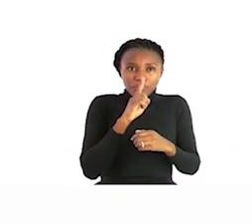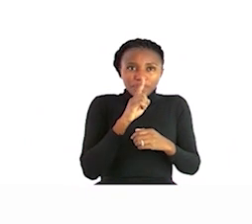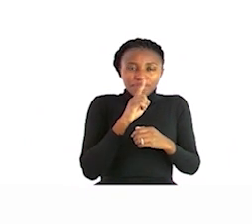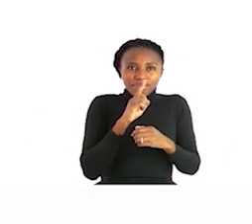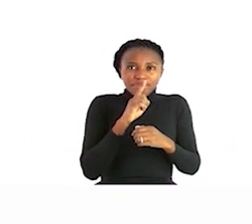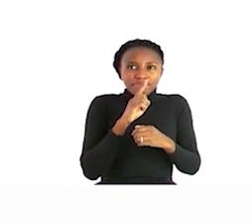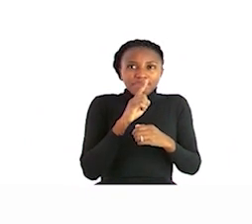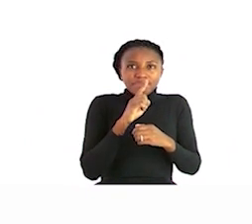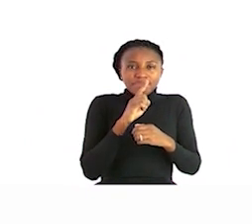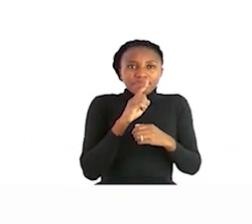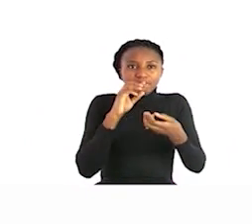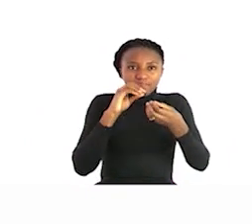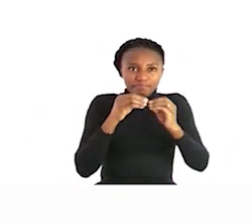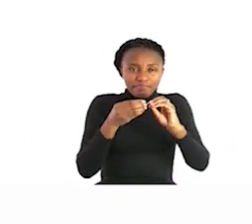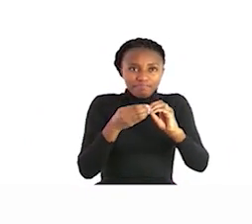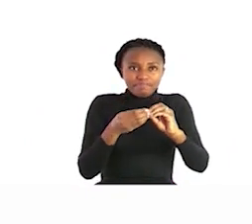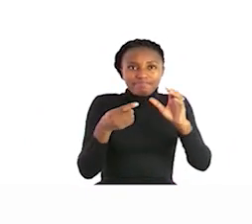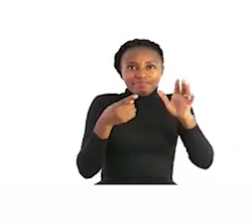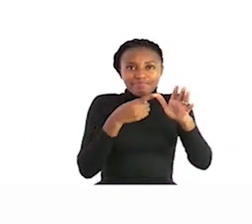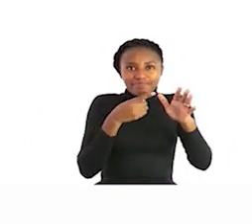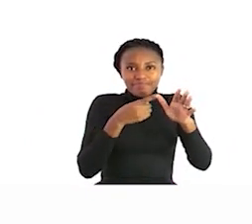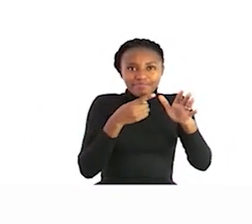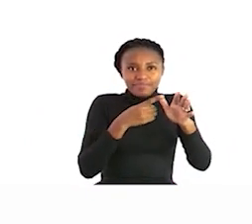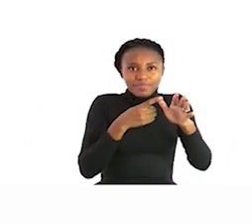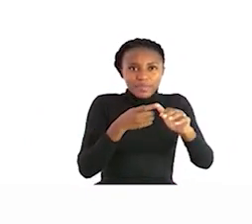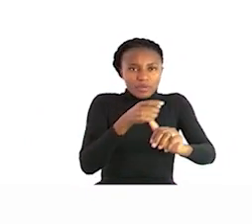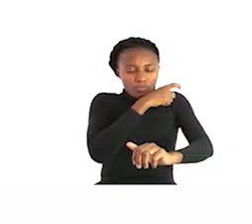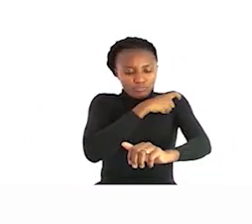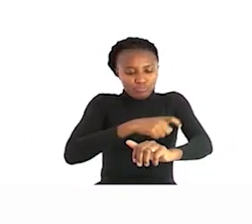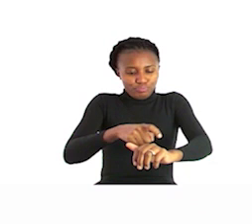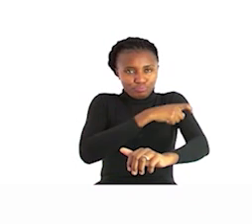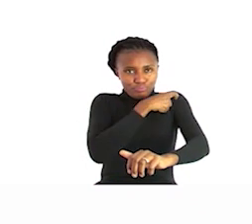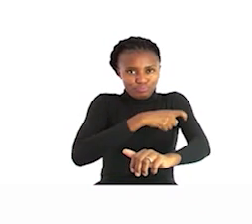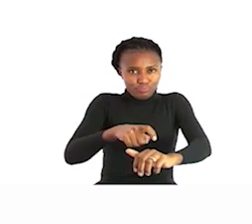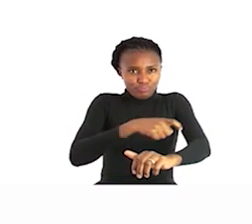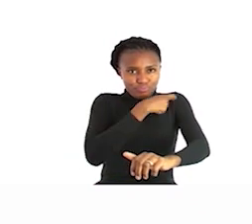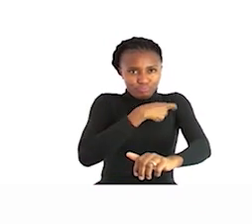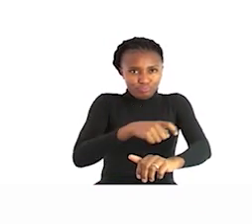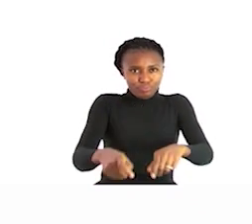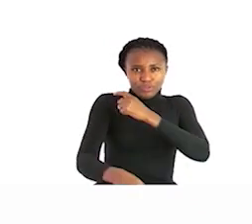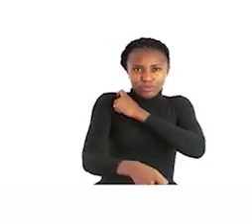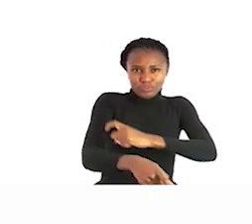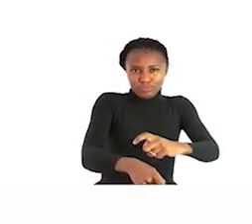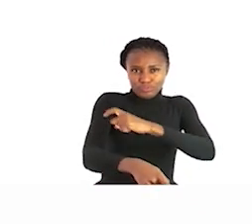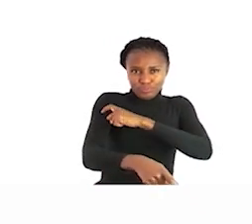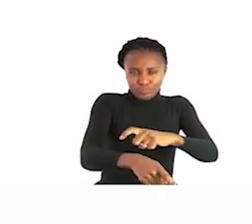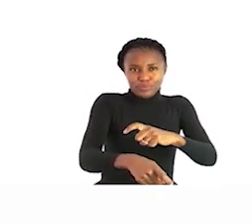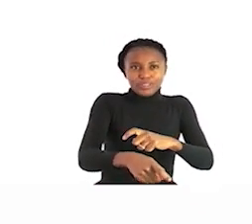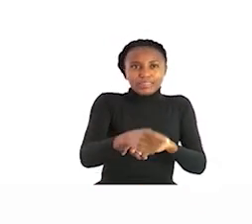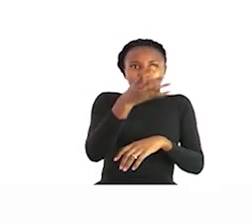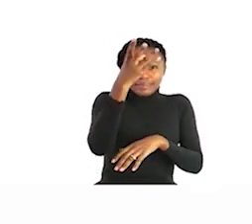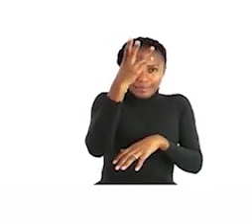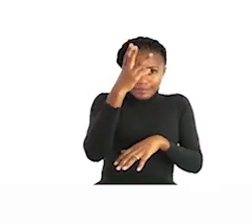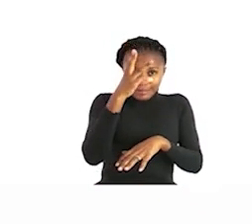bedroom is not air conditioned or screened. Number 5, spray an insecticide or